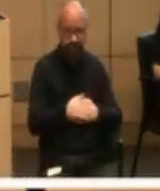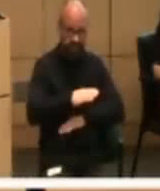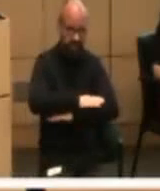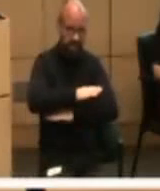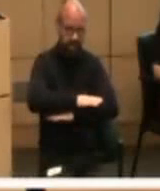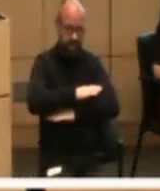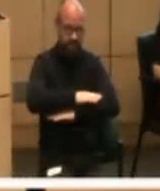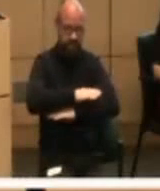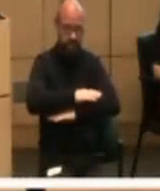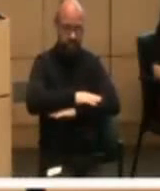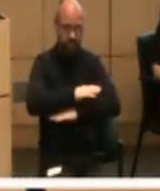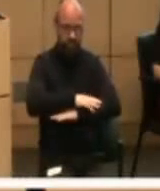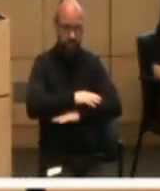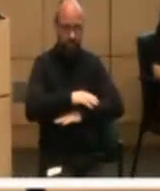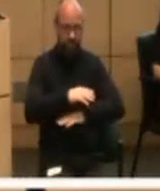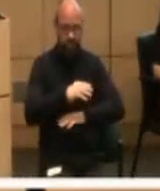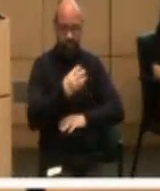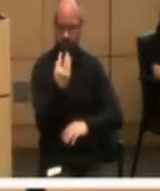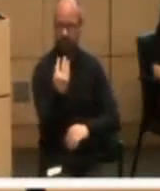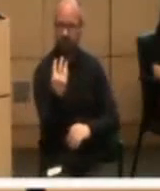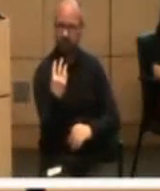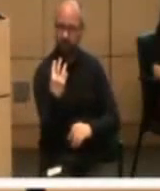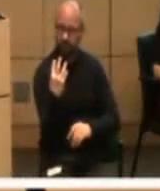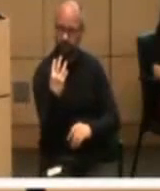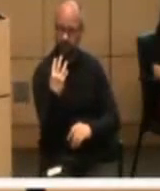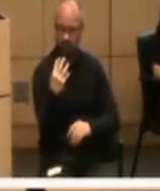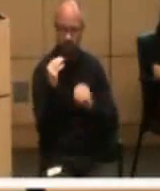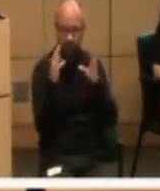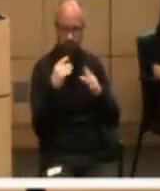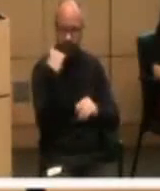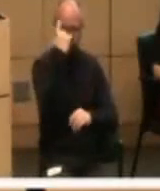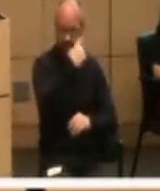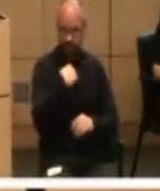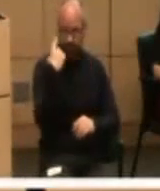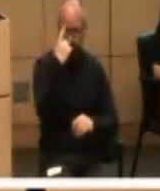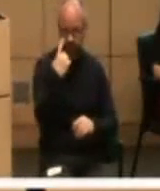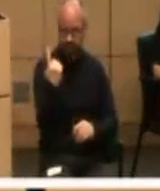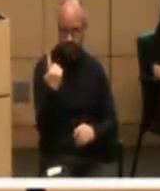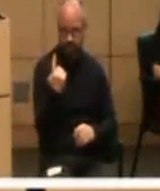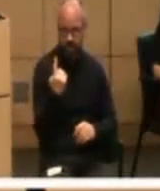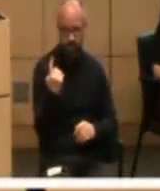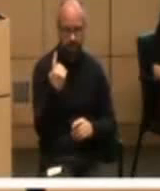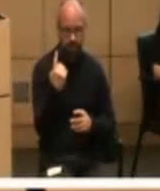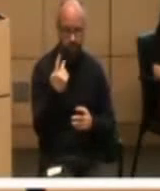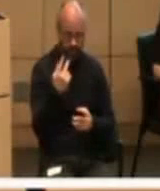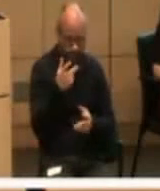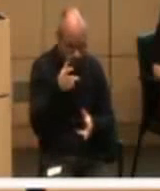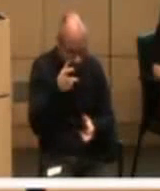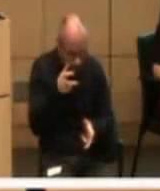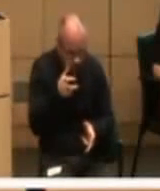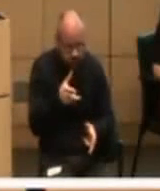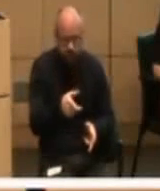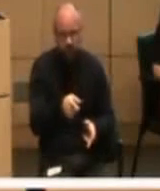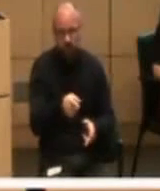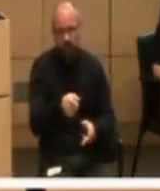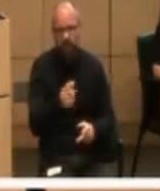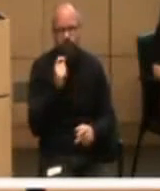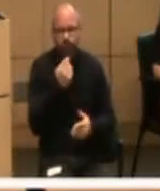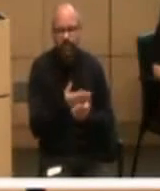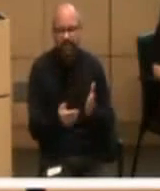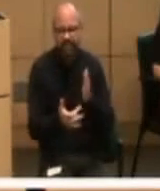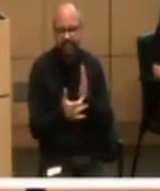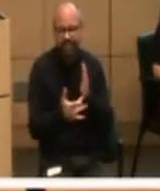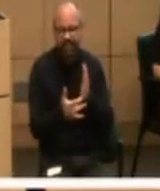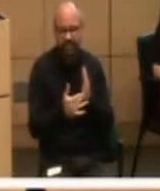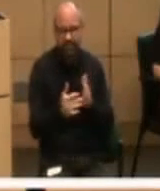teacher's face would be really valuable to some children too. And so I think that the cool thing is technology is just advancing really